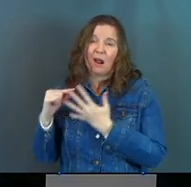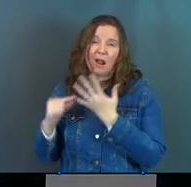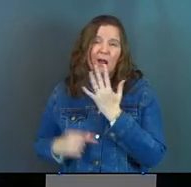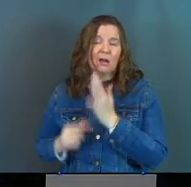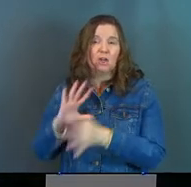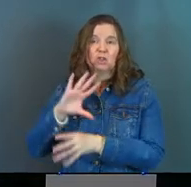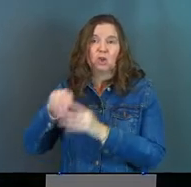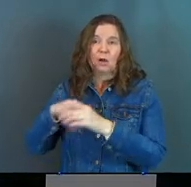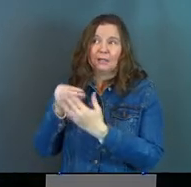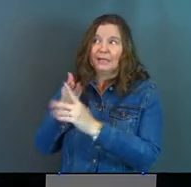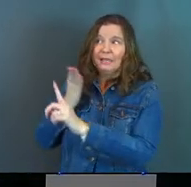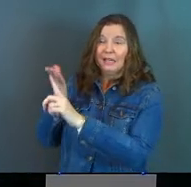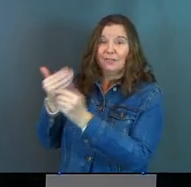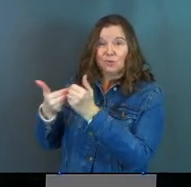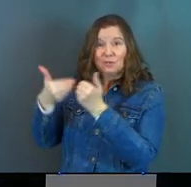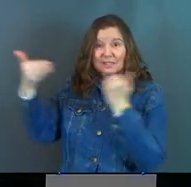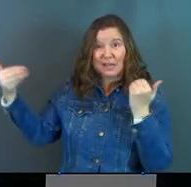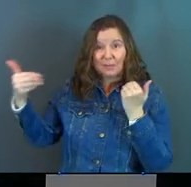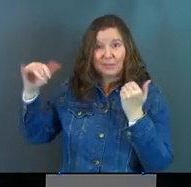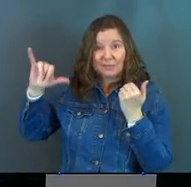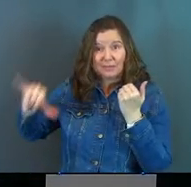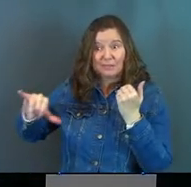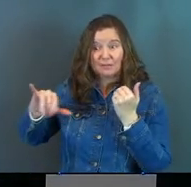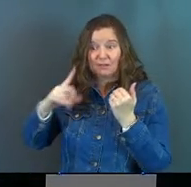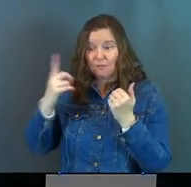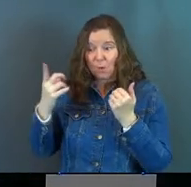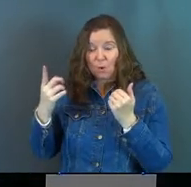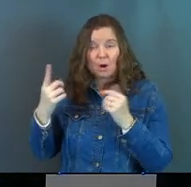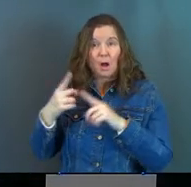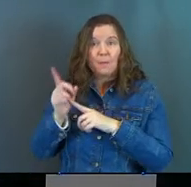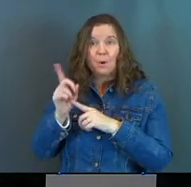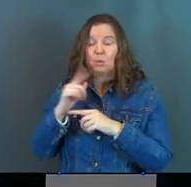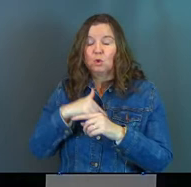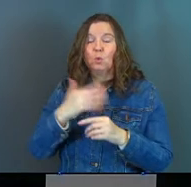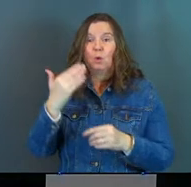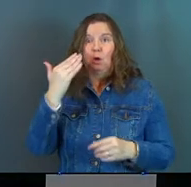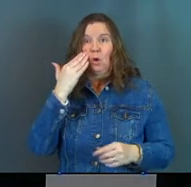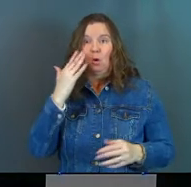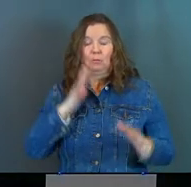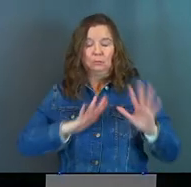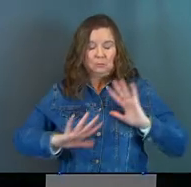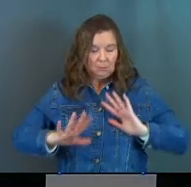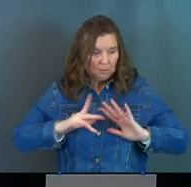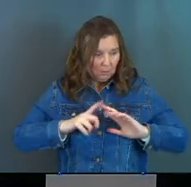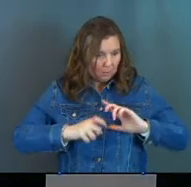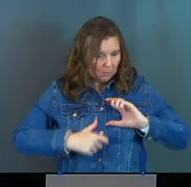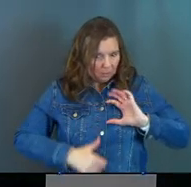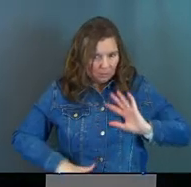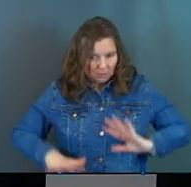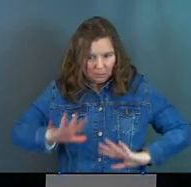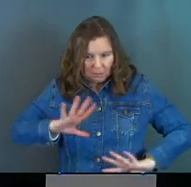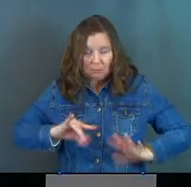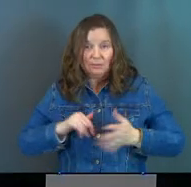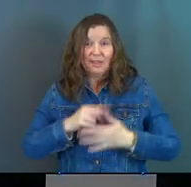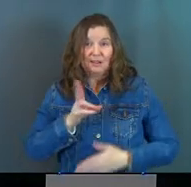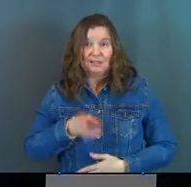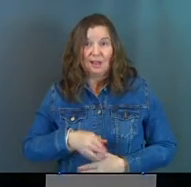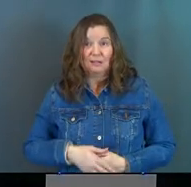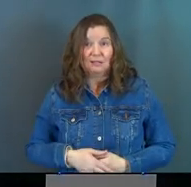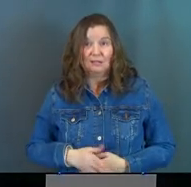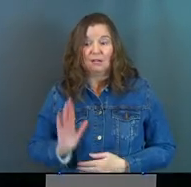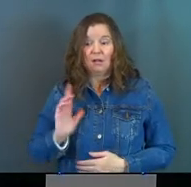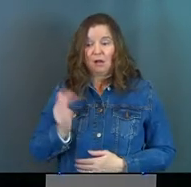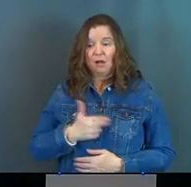It's all in him. And if you were separated from it for a moment, you would know that's hell.